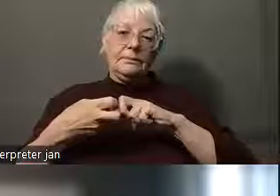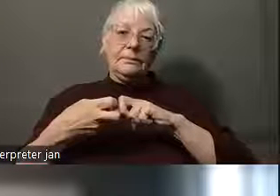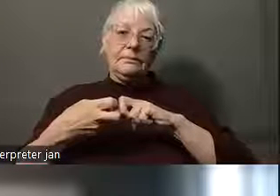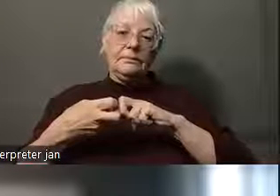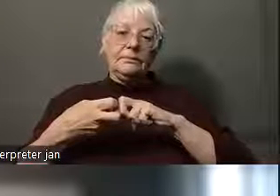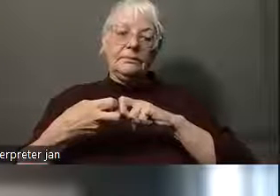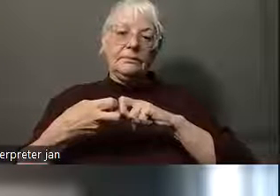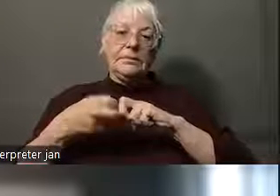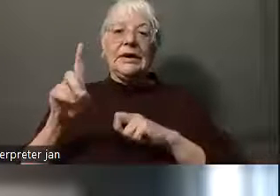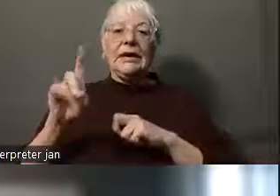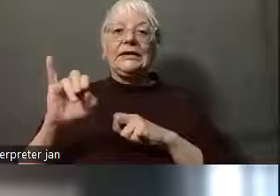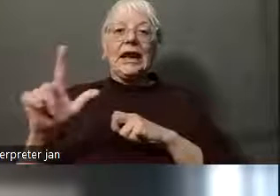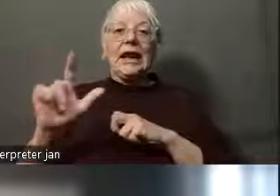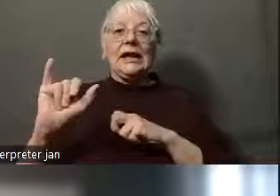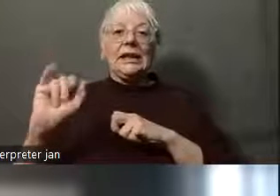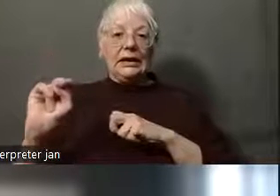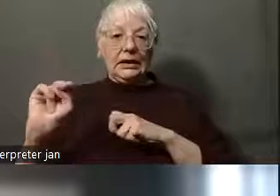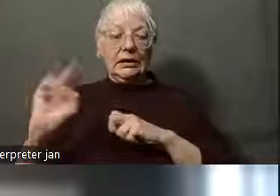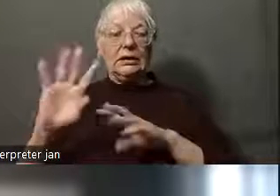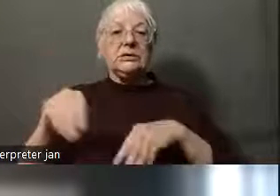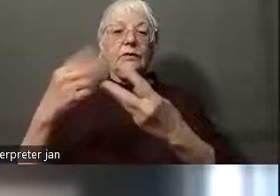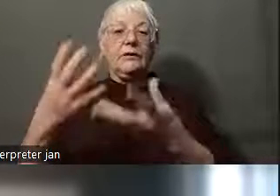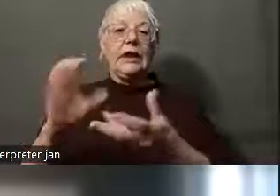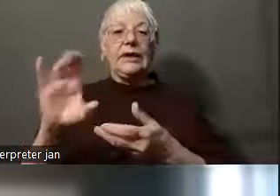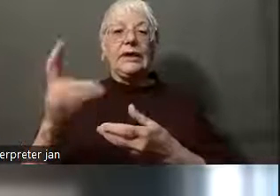dial-in information is provided in the chat.